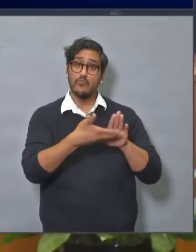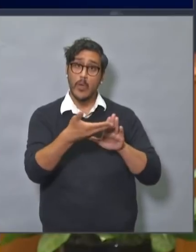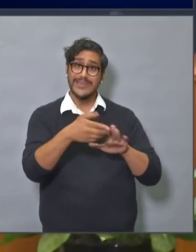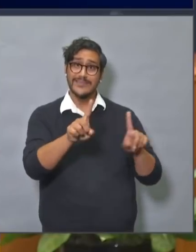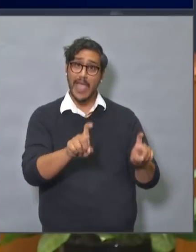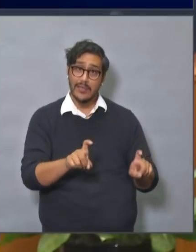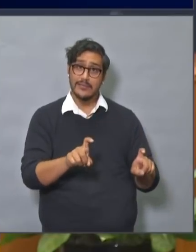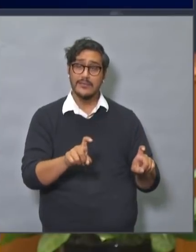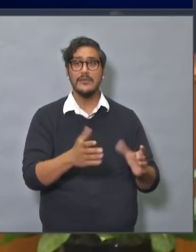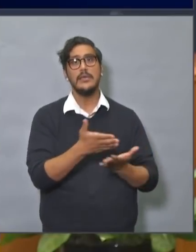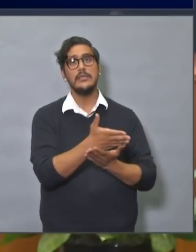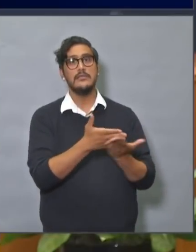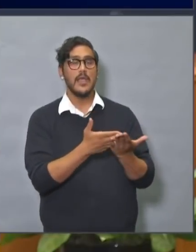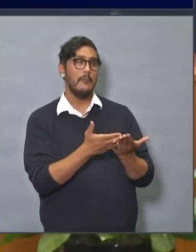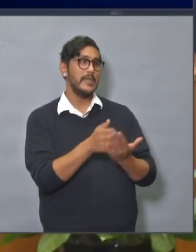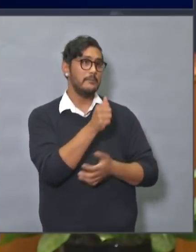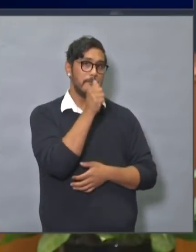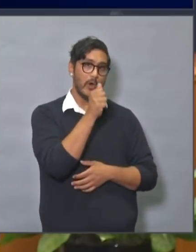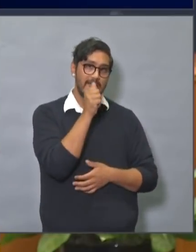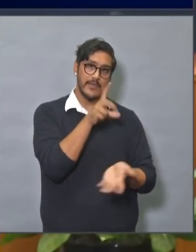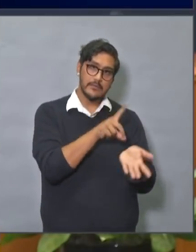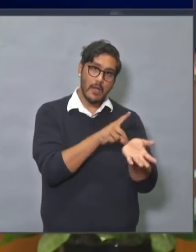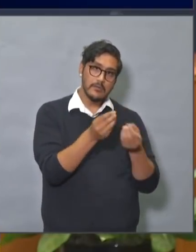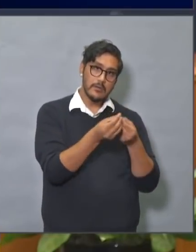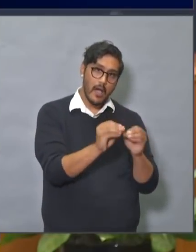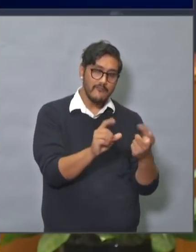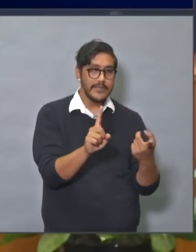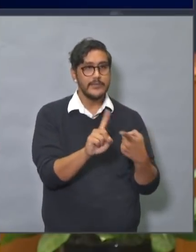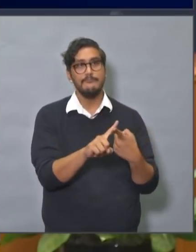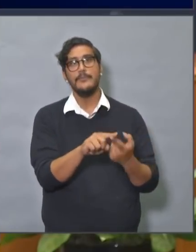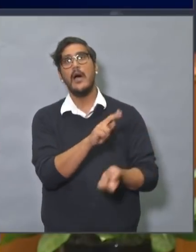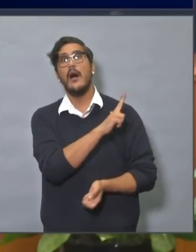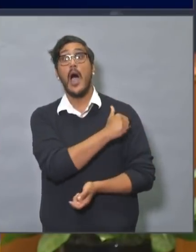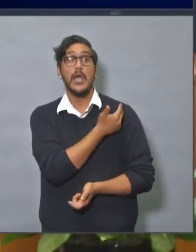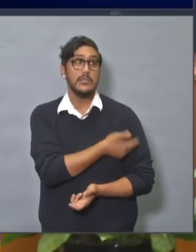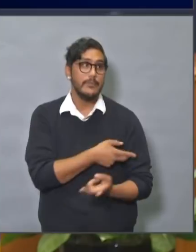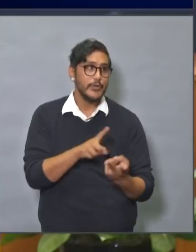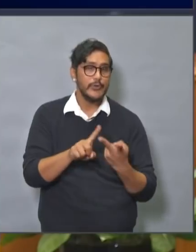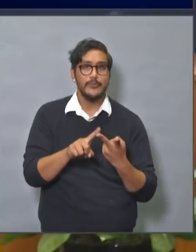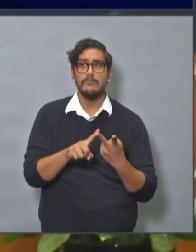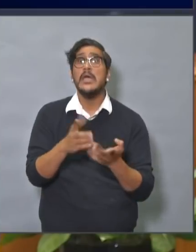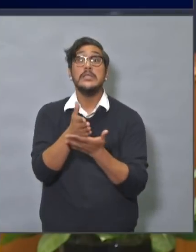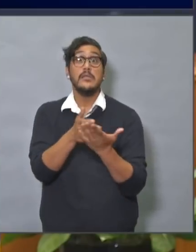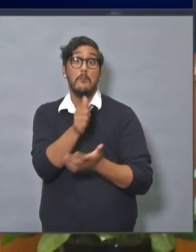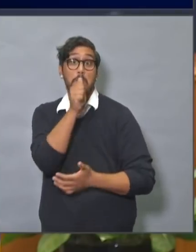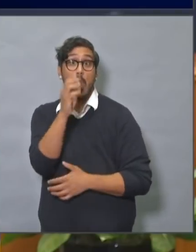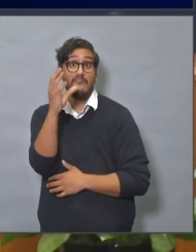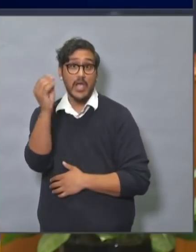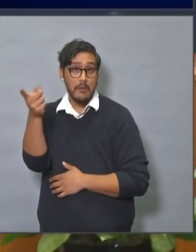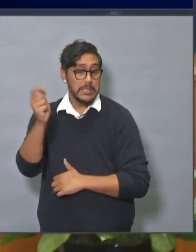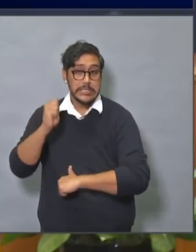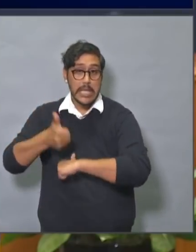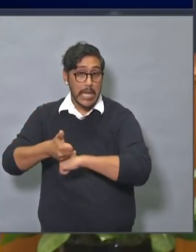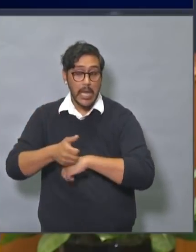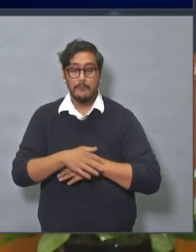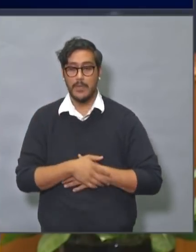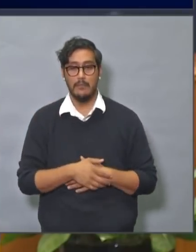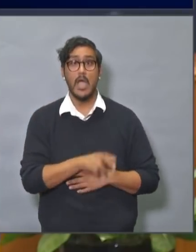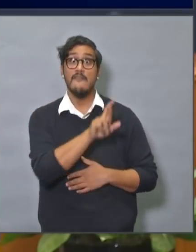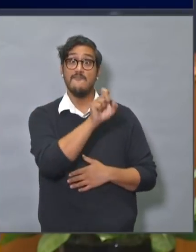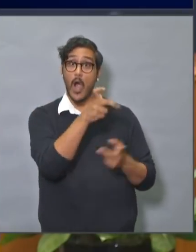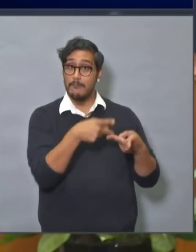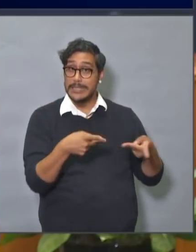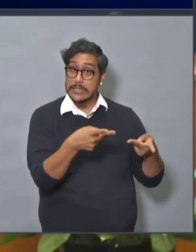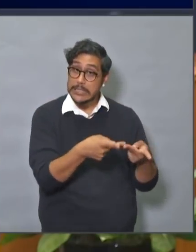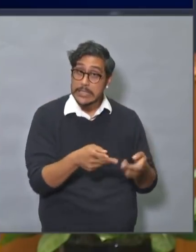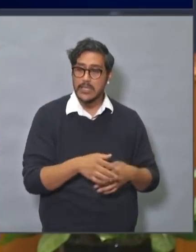run in private physician offices, hospitals. There's some private testing companies that have set up testing sites, pharmacies, and all of the